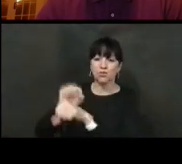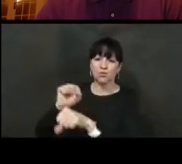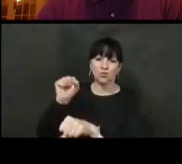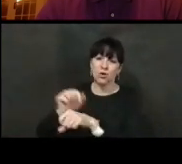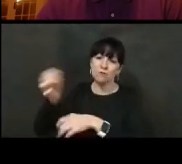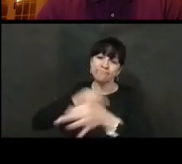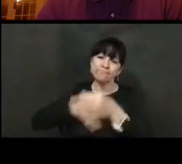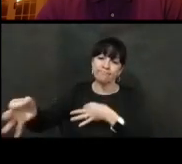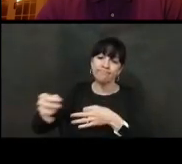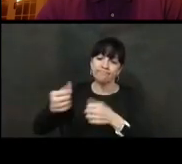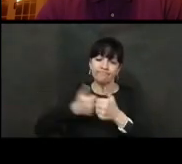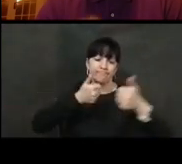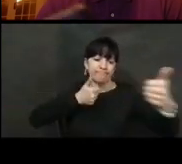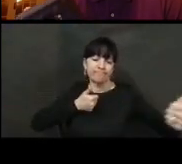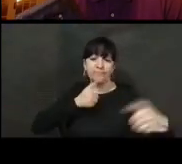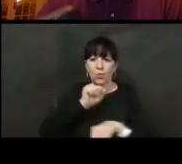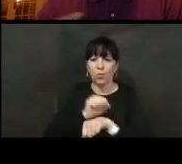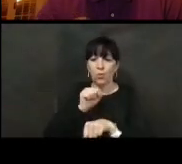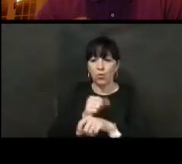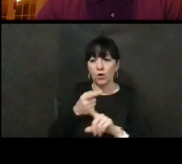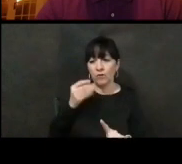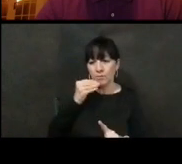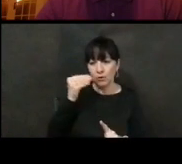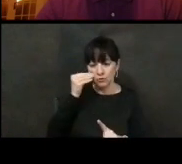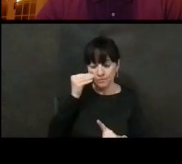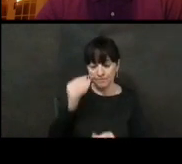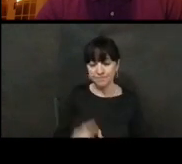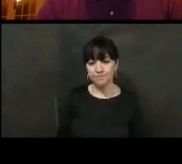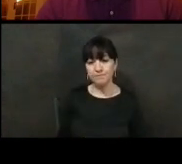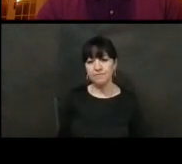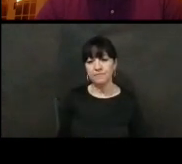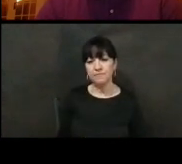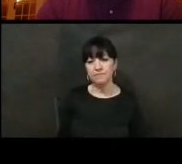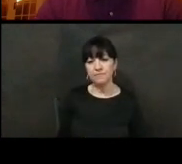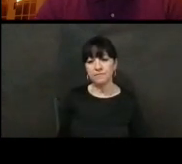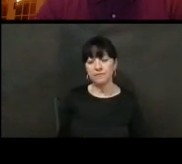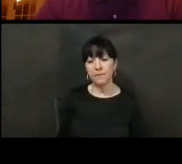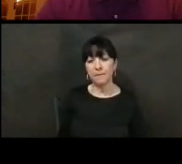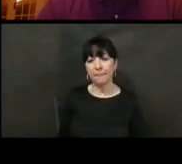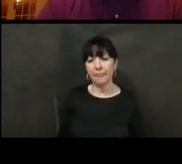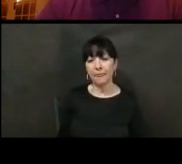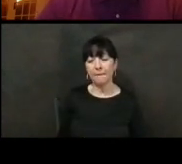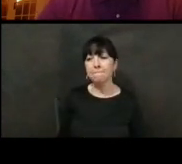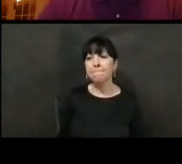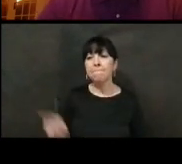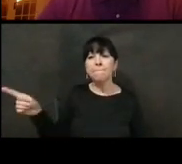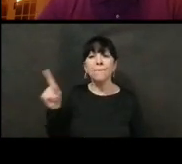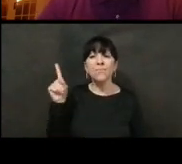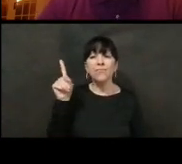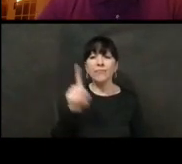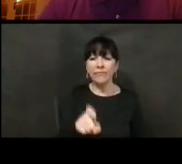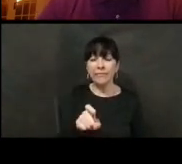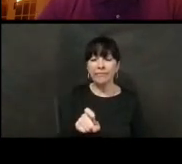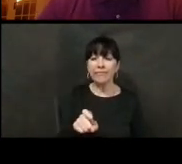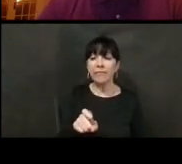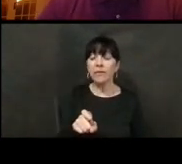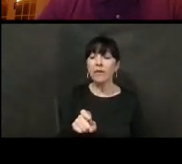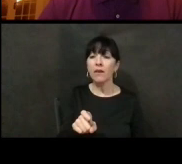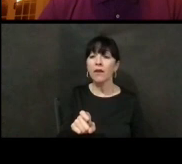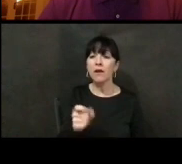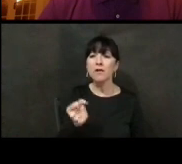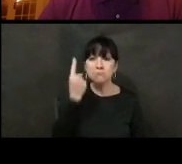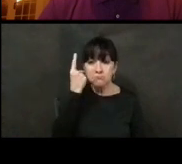essential workers who are not healthcare workers get access to PPE? I know we don't have anybody from DEMA